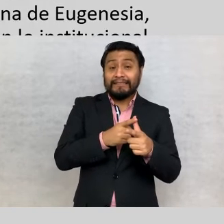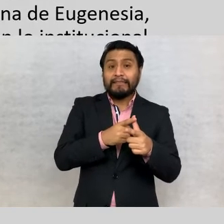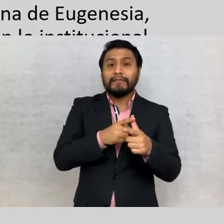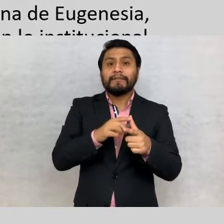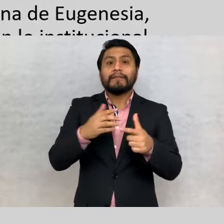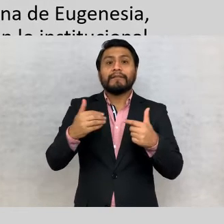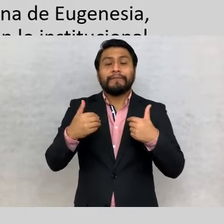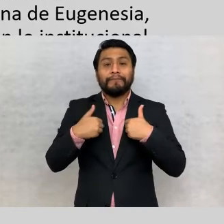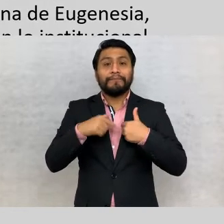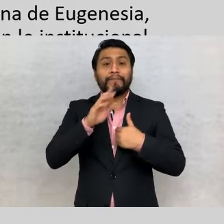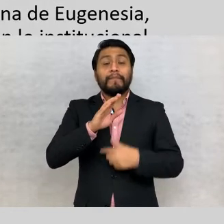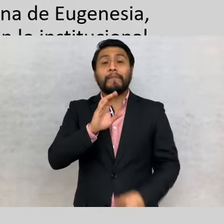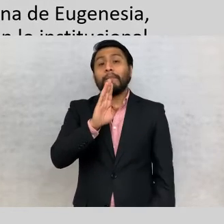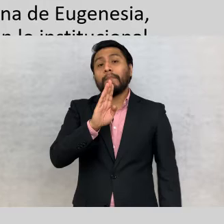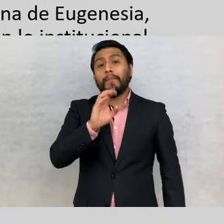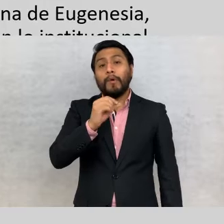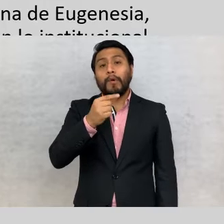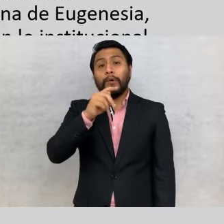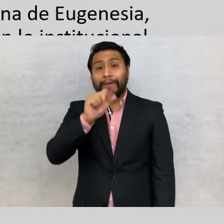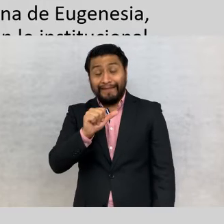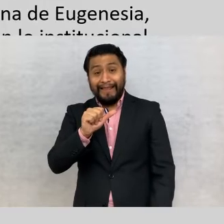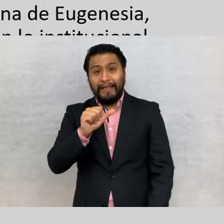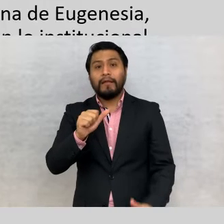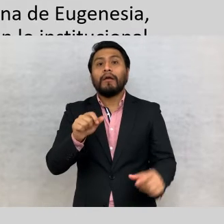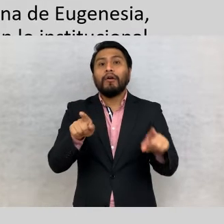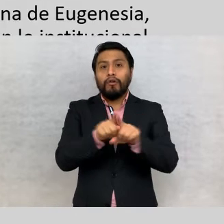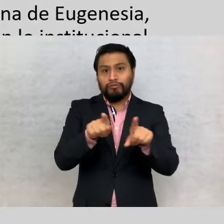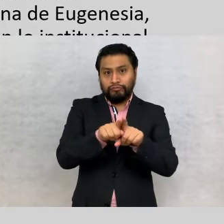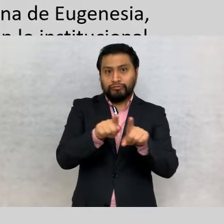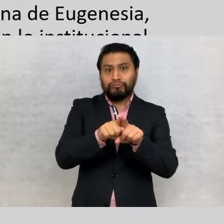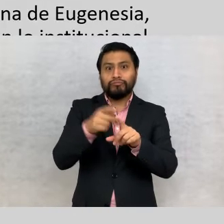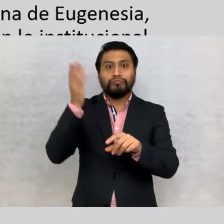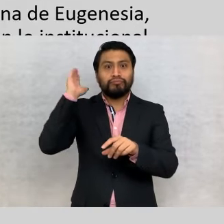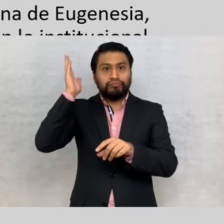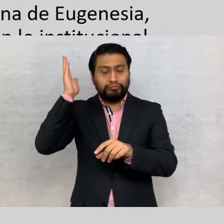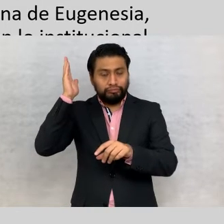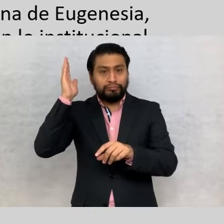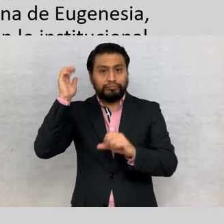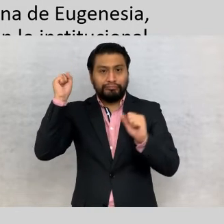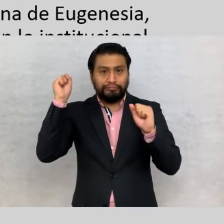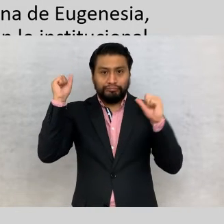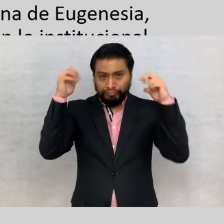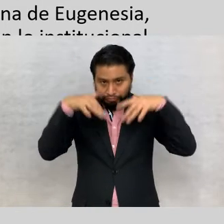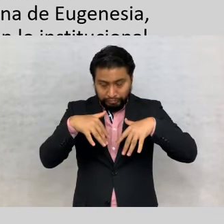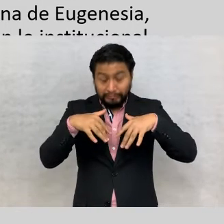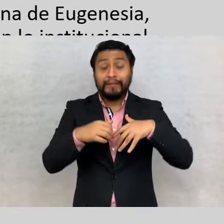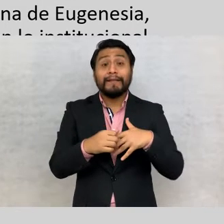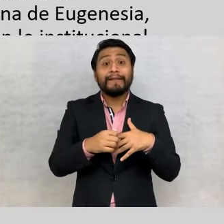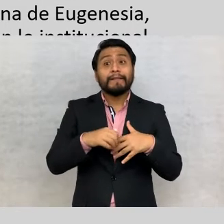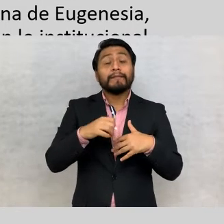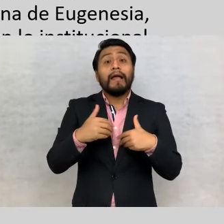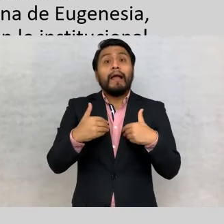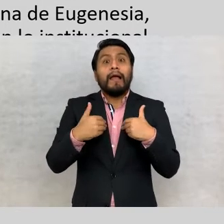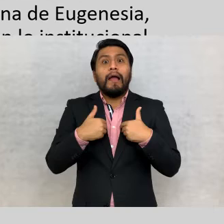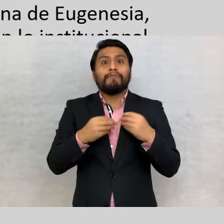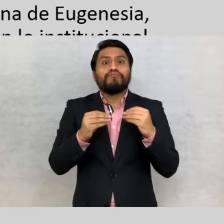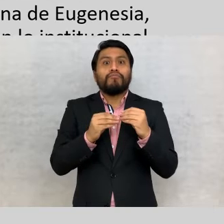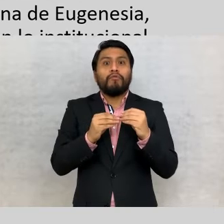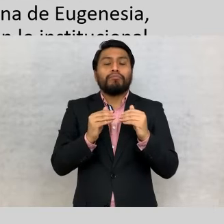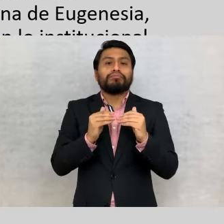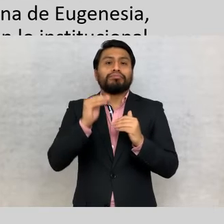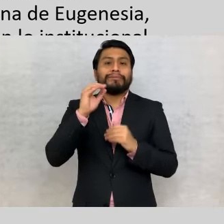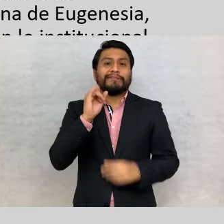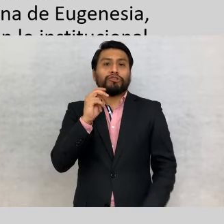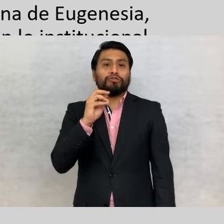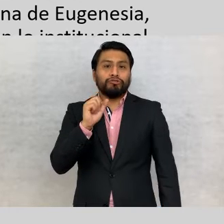in Bogotá. A definitive split was also consolidated at the institutional level